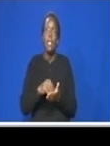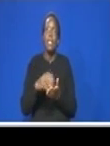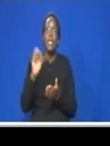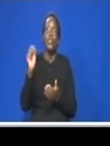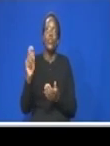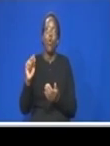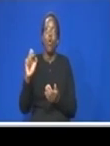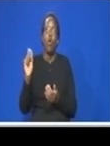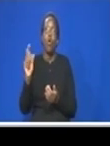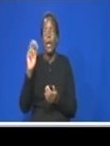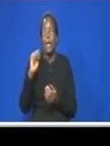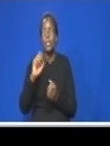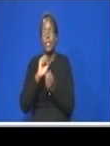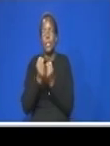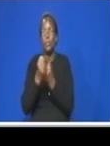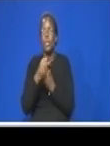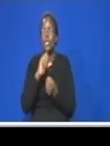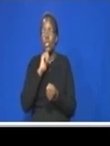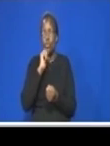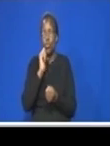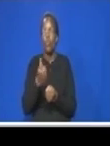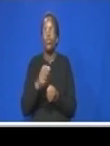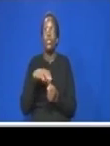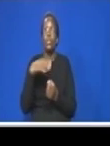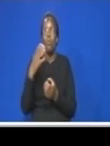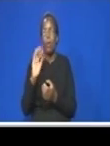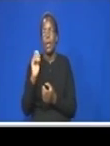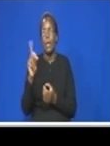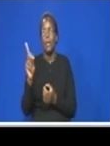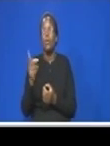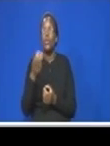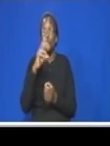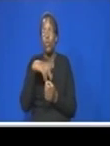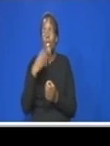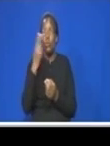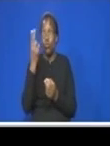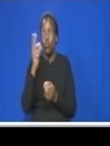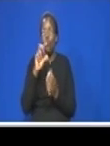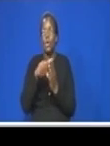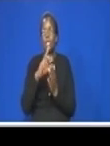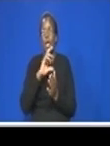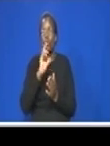It is not necessary. So in your answer, the 2 words are not required.